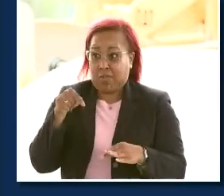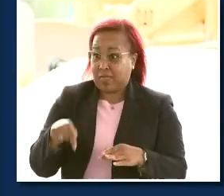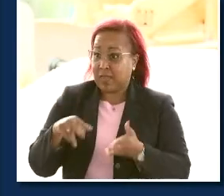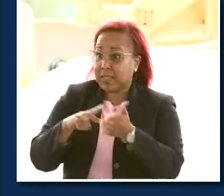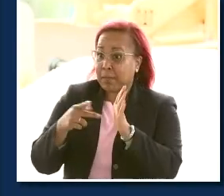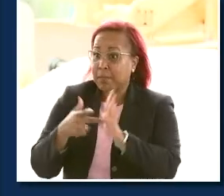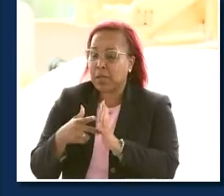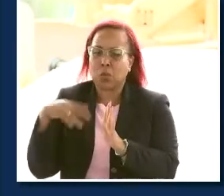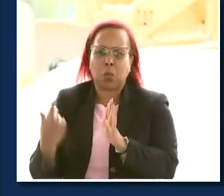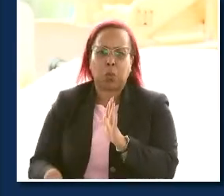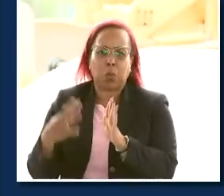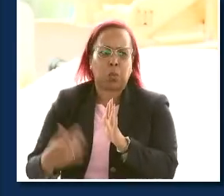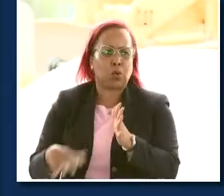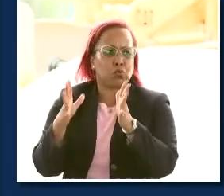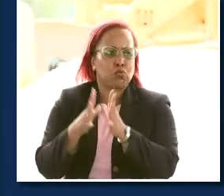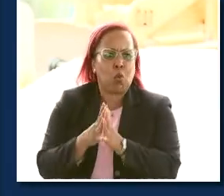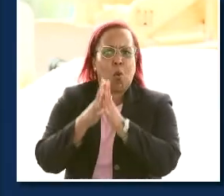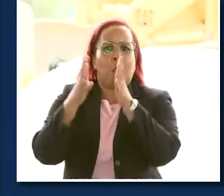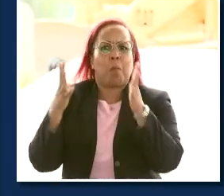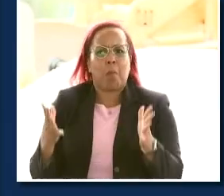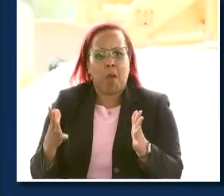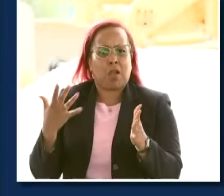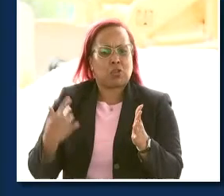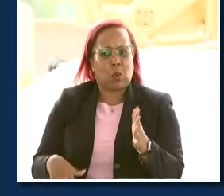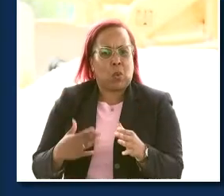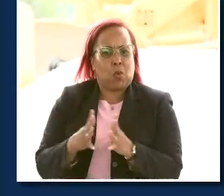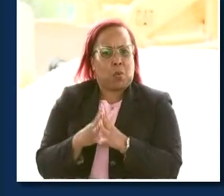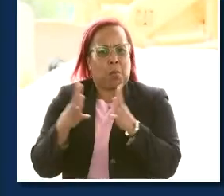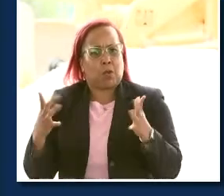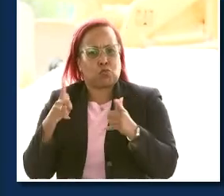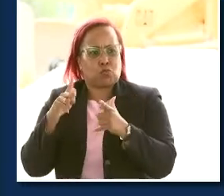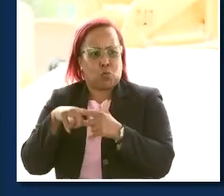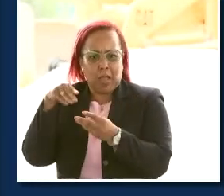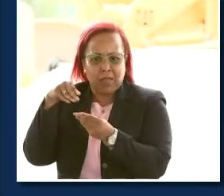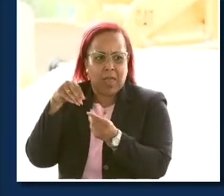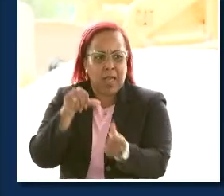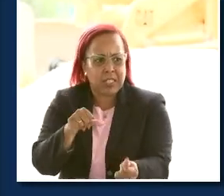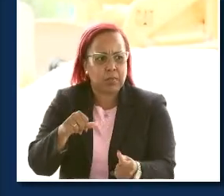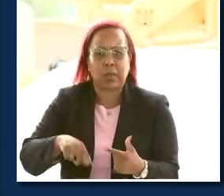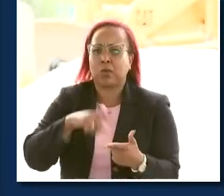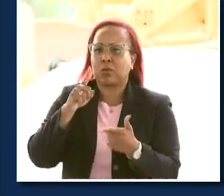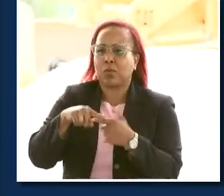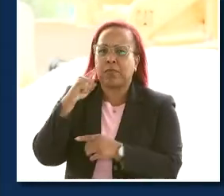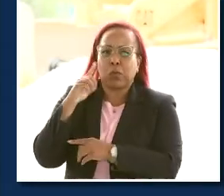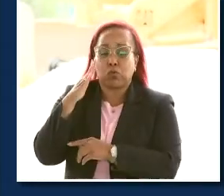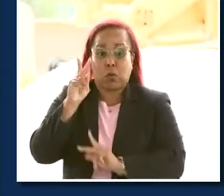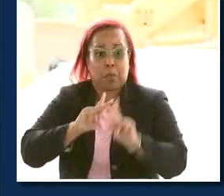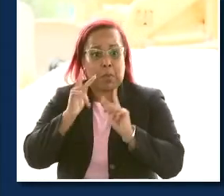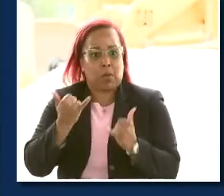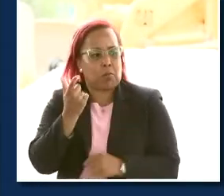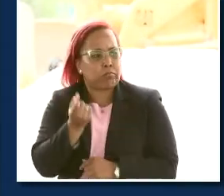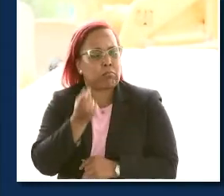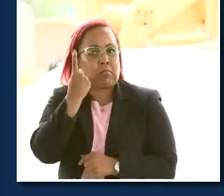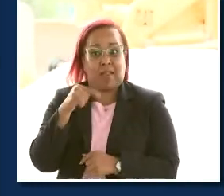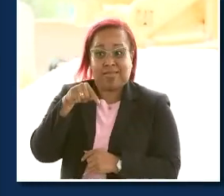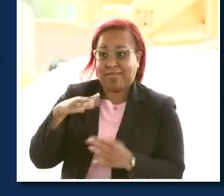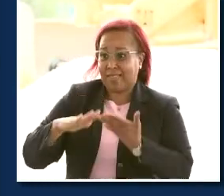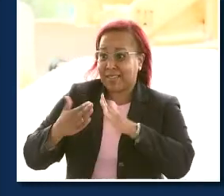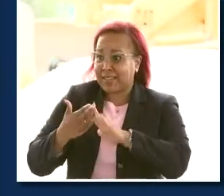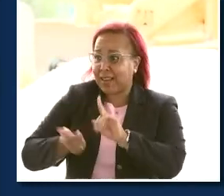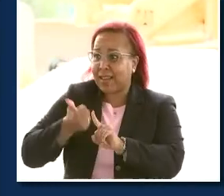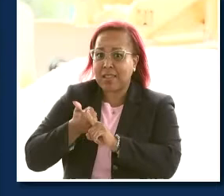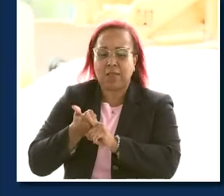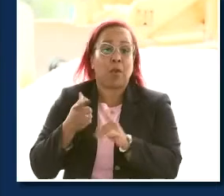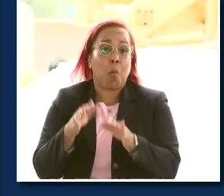means so much to that development. It means so much to investment. It means so much to the future. People realize this city,